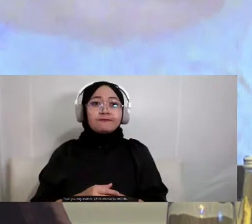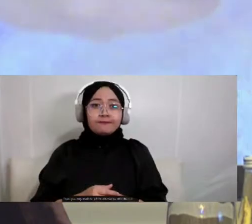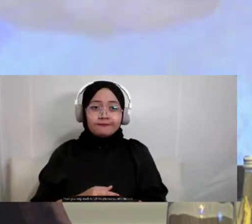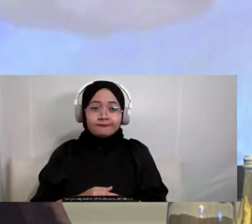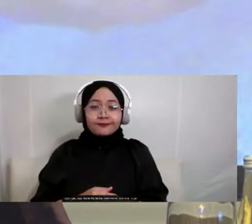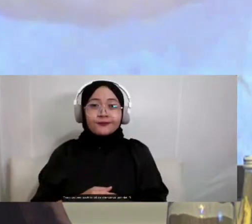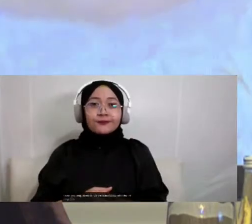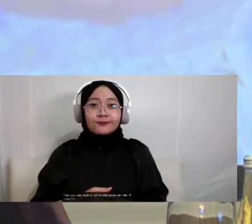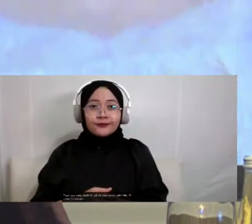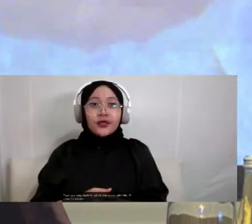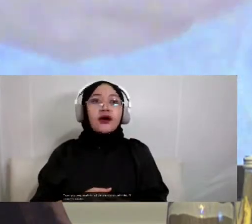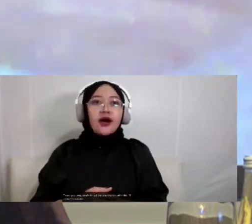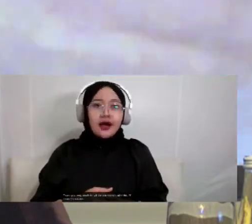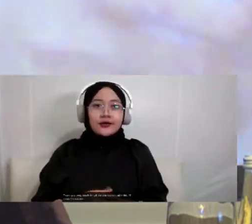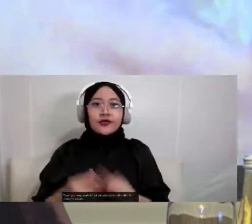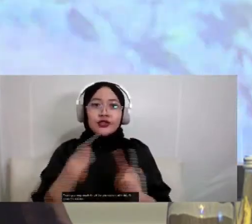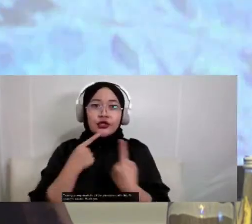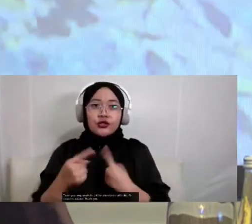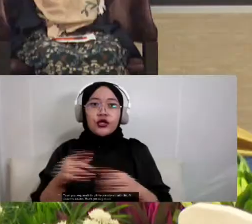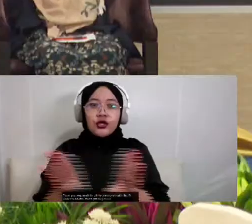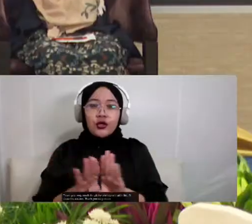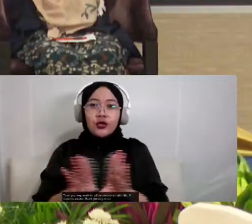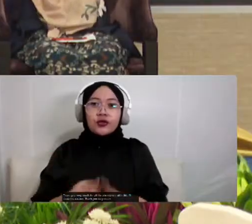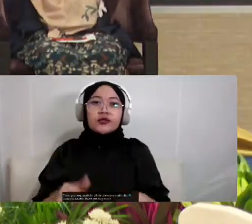this session. Thank you very much. Thank you.